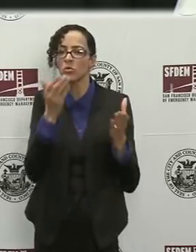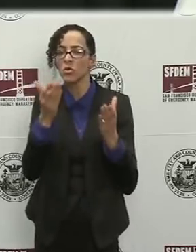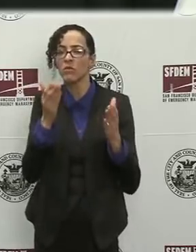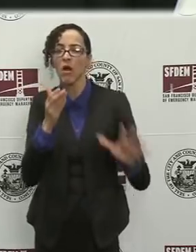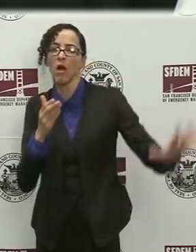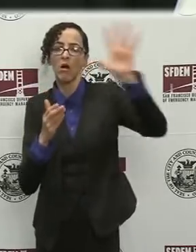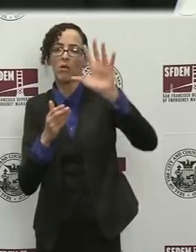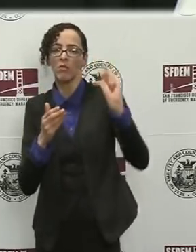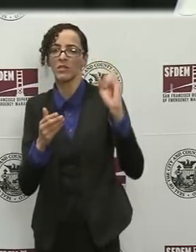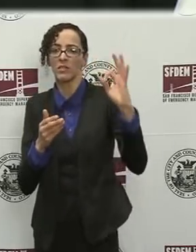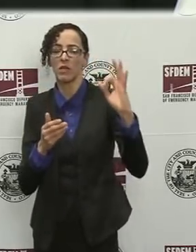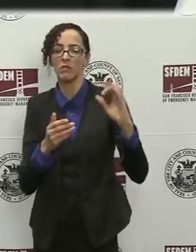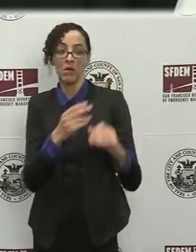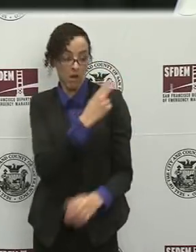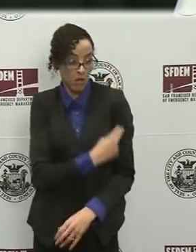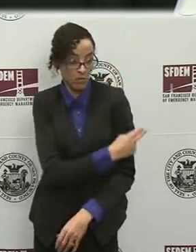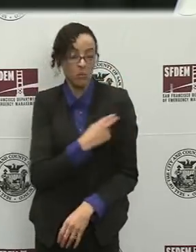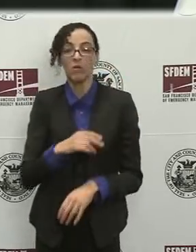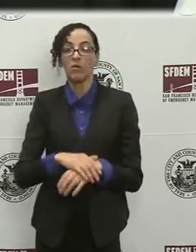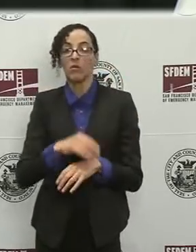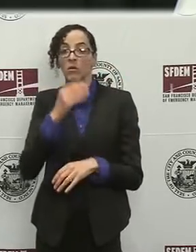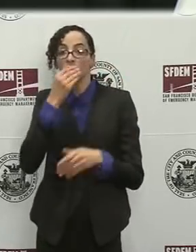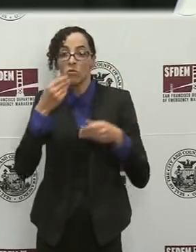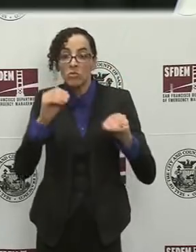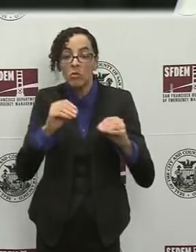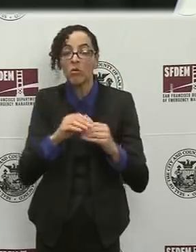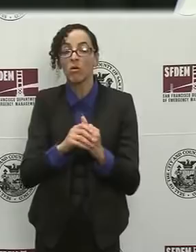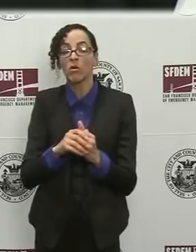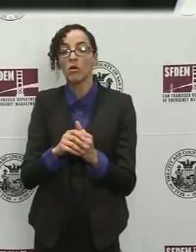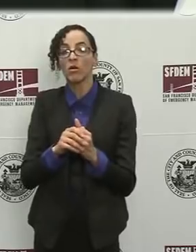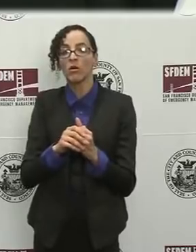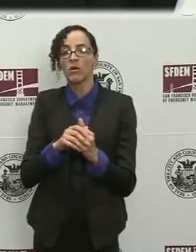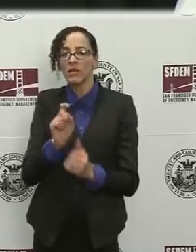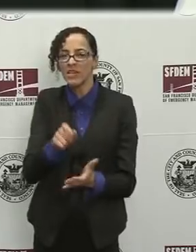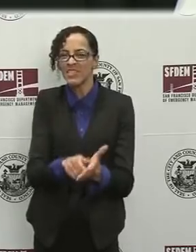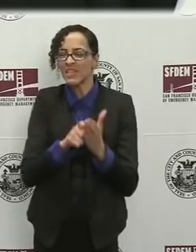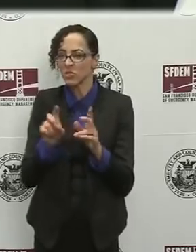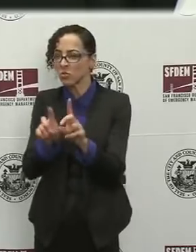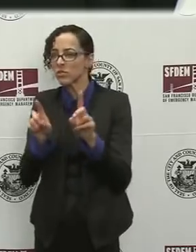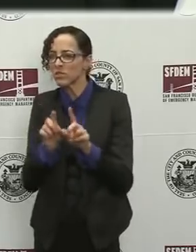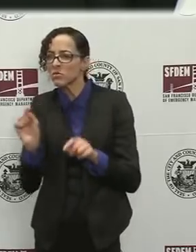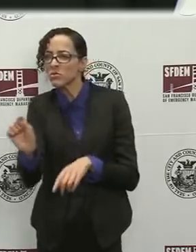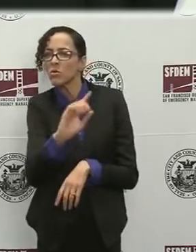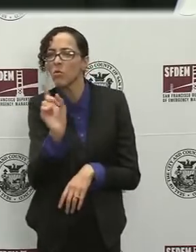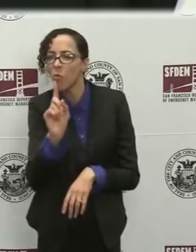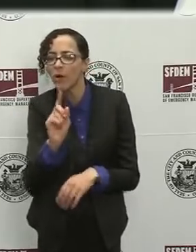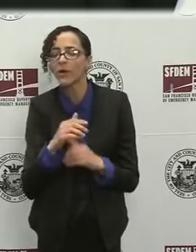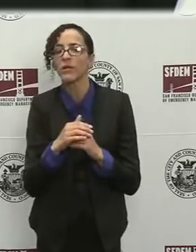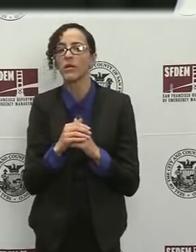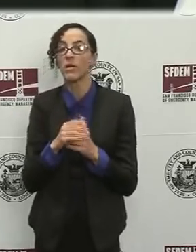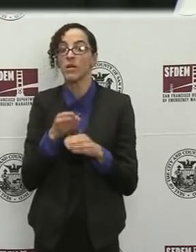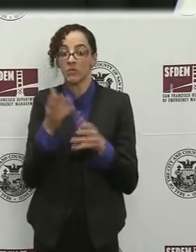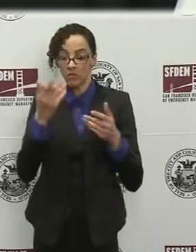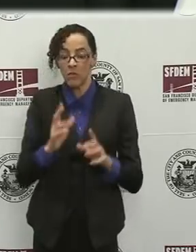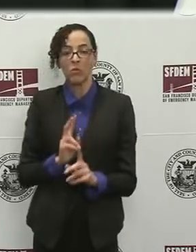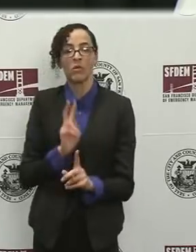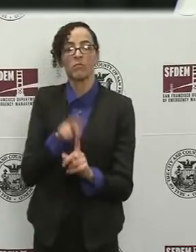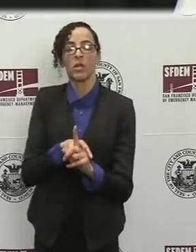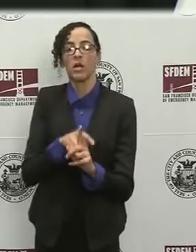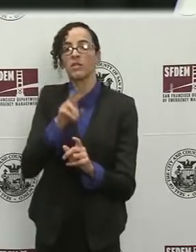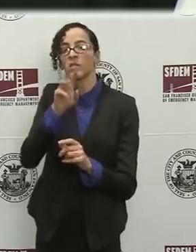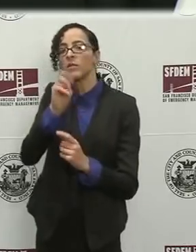districts or supermarkets. We then applied the Muni equity strategy, making sure that we were adding